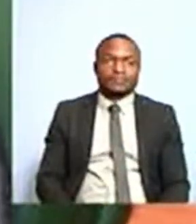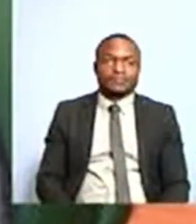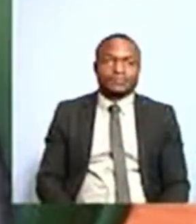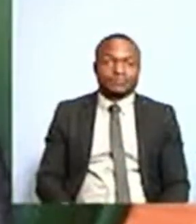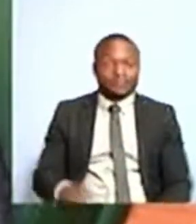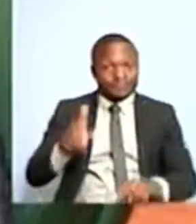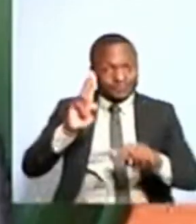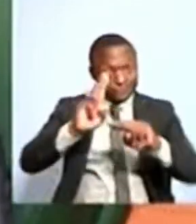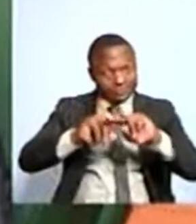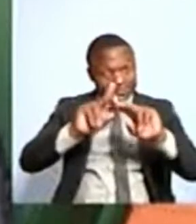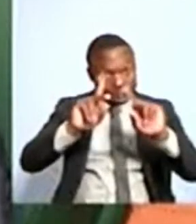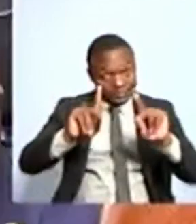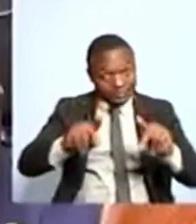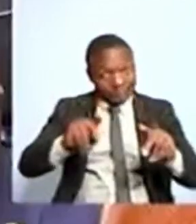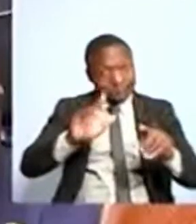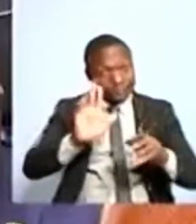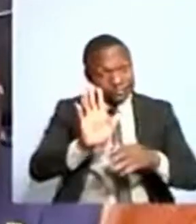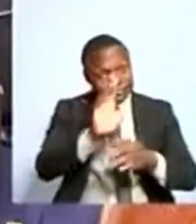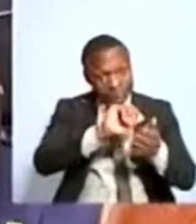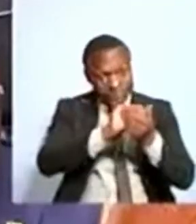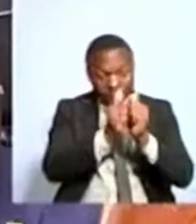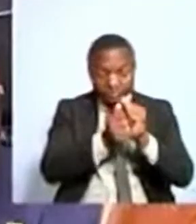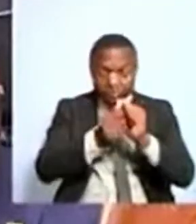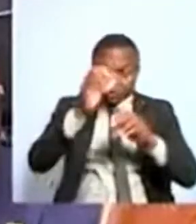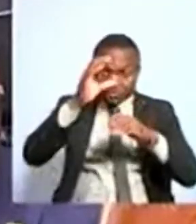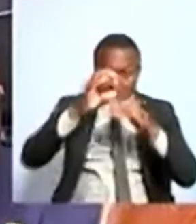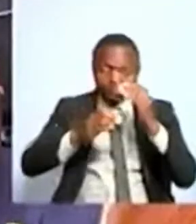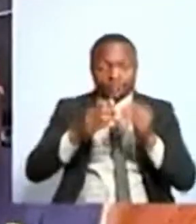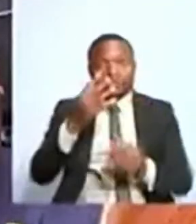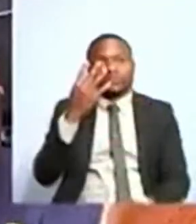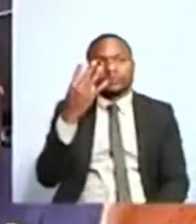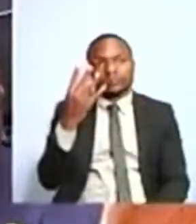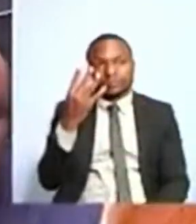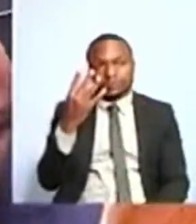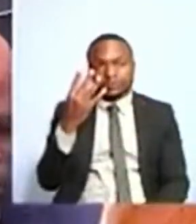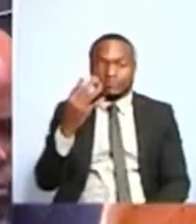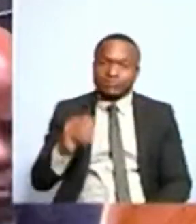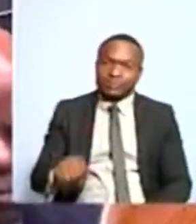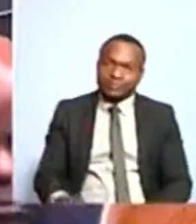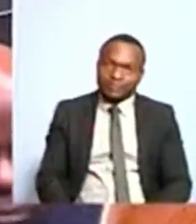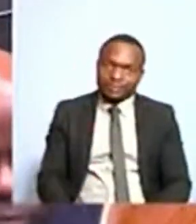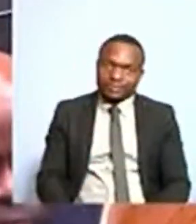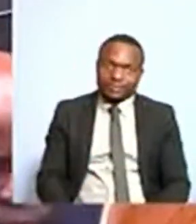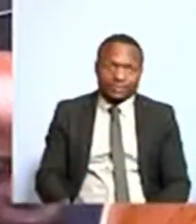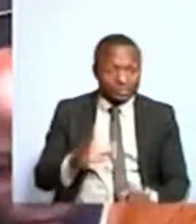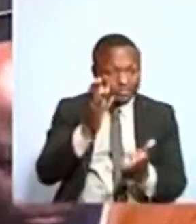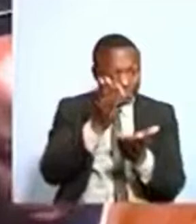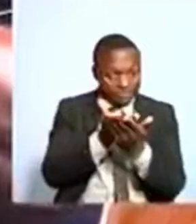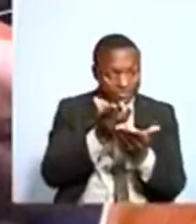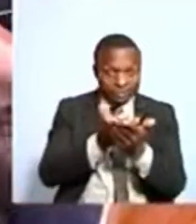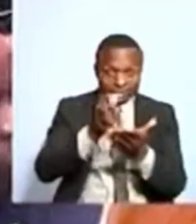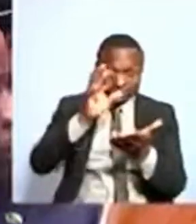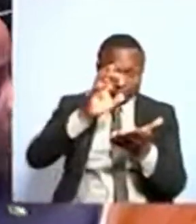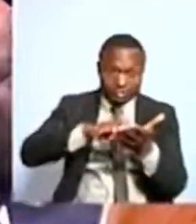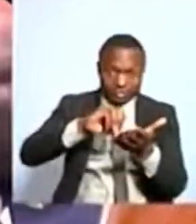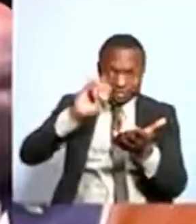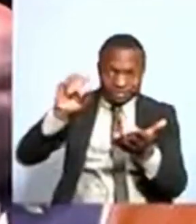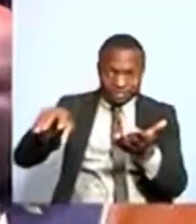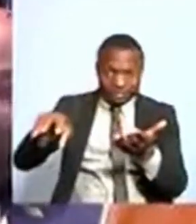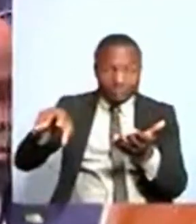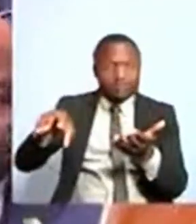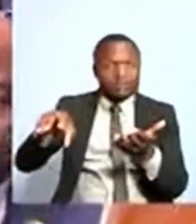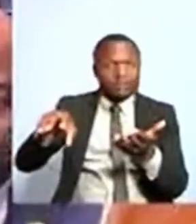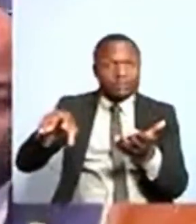it. Chair, my amendment is on clause 4. I propose the deletion